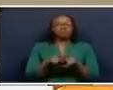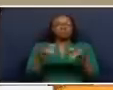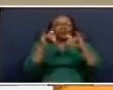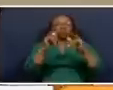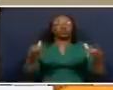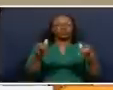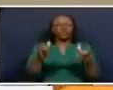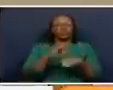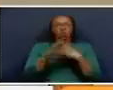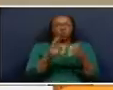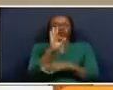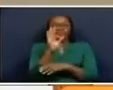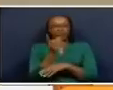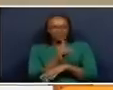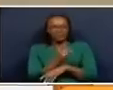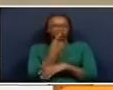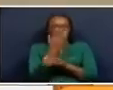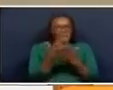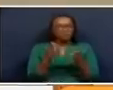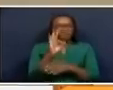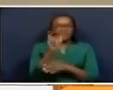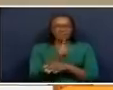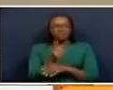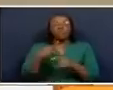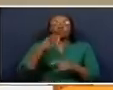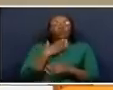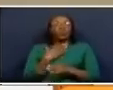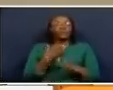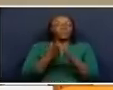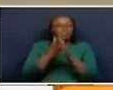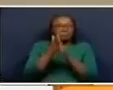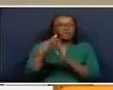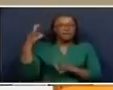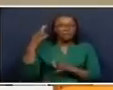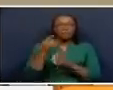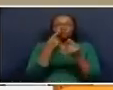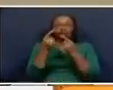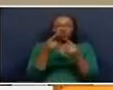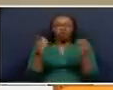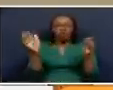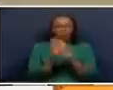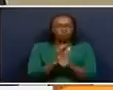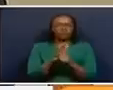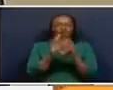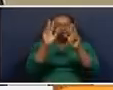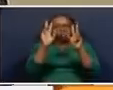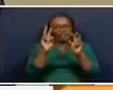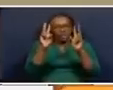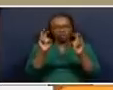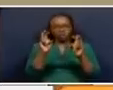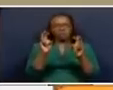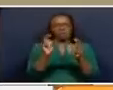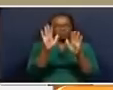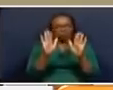having 3 minutes to say something. We want the principal candidates to speak comprehensively on the critical issues. There's another aspect, Jeff, which